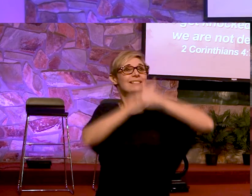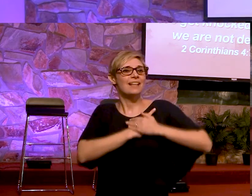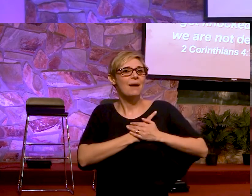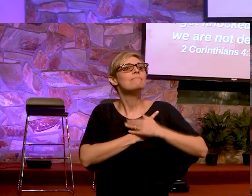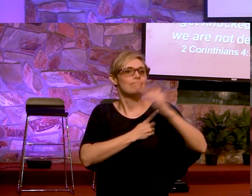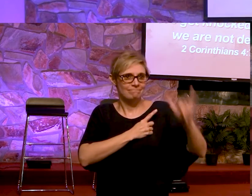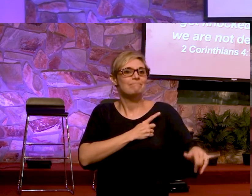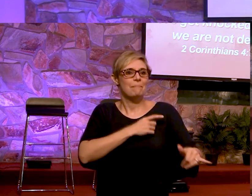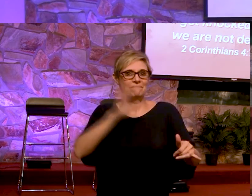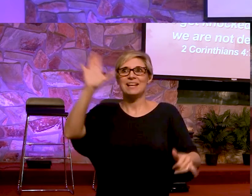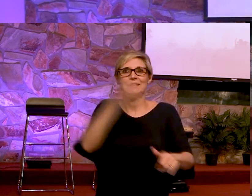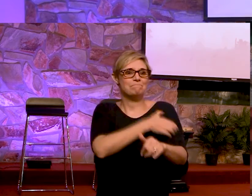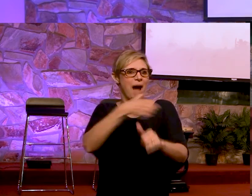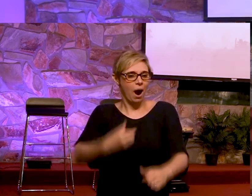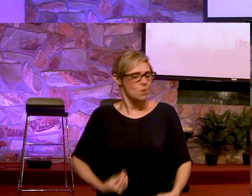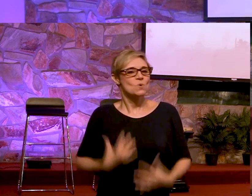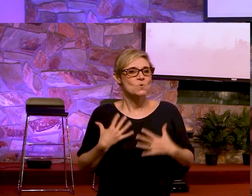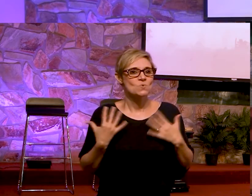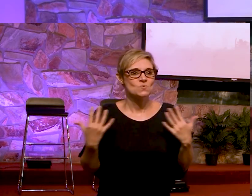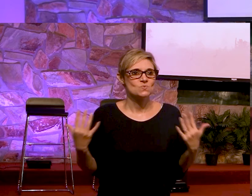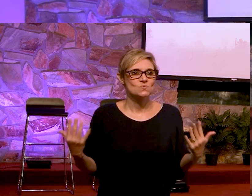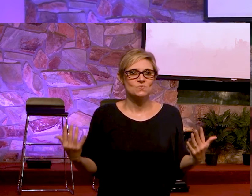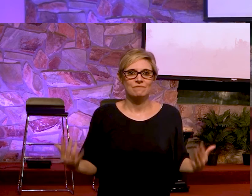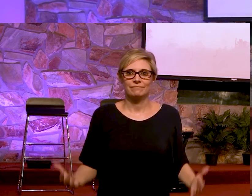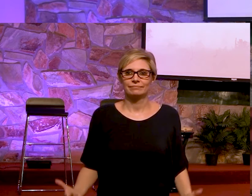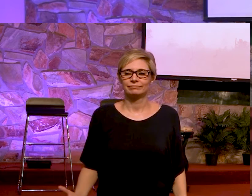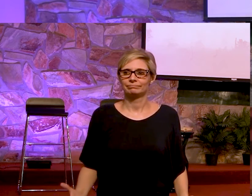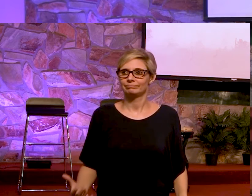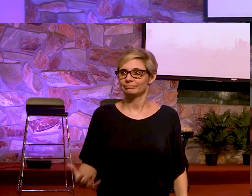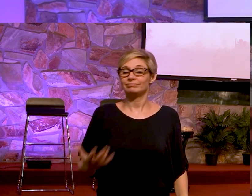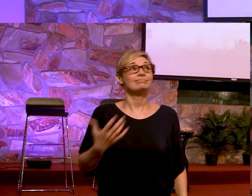Thirdly, resist the discouragement.